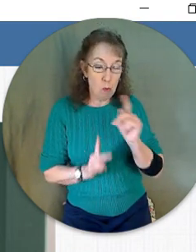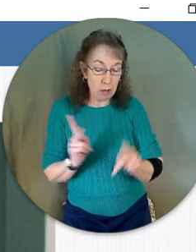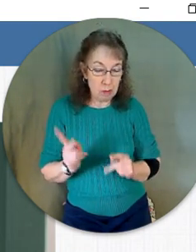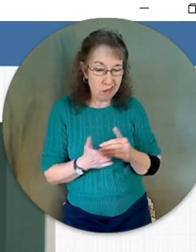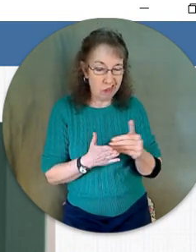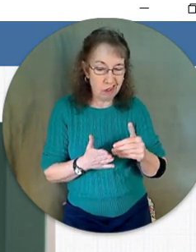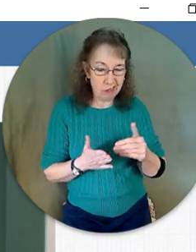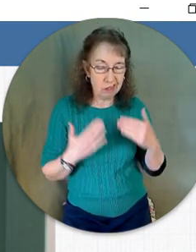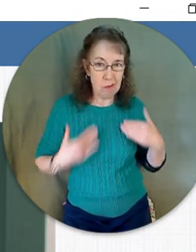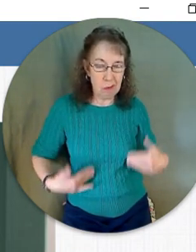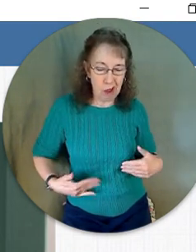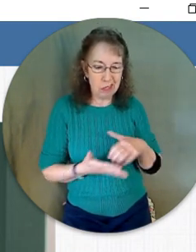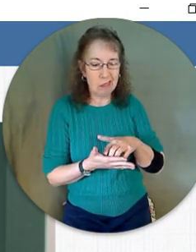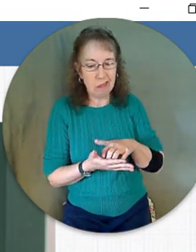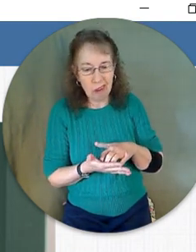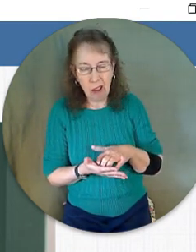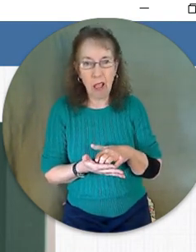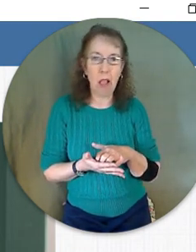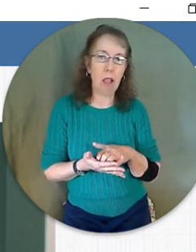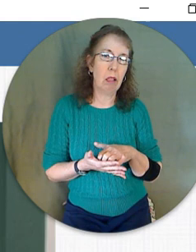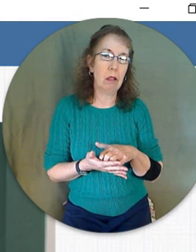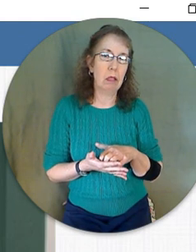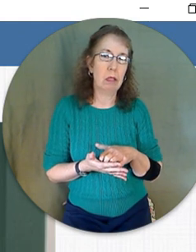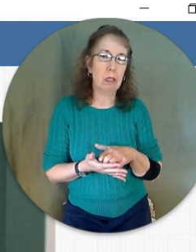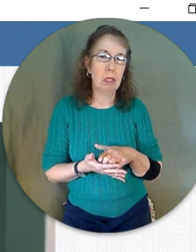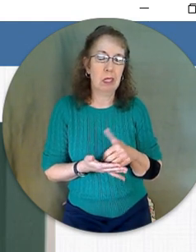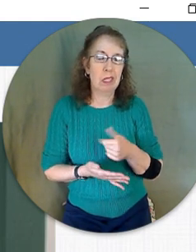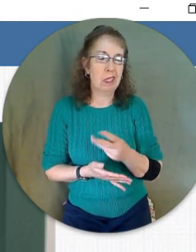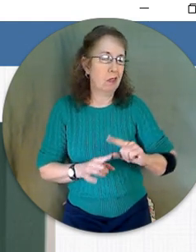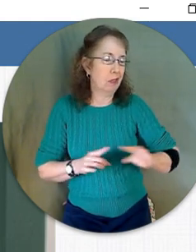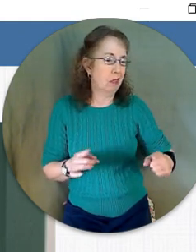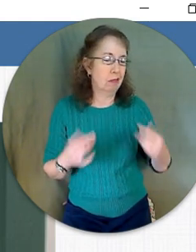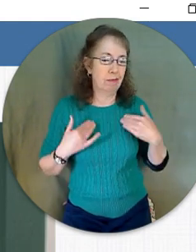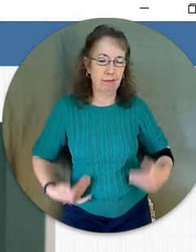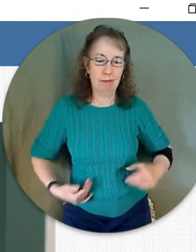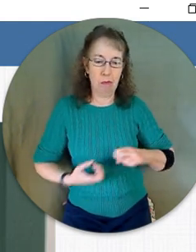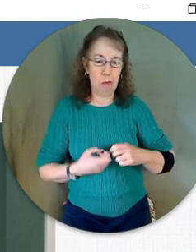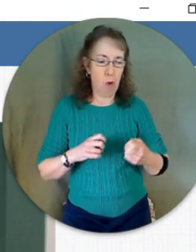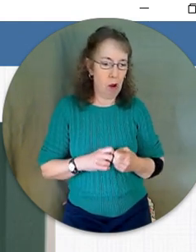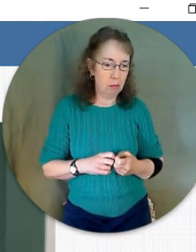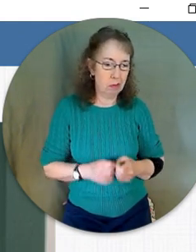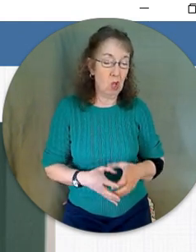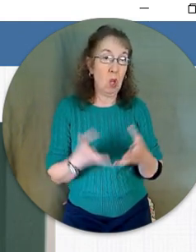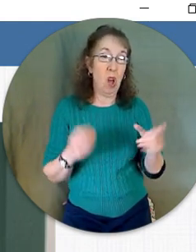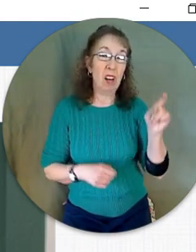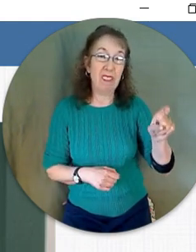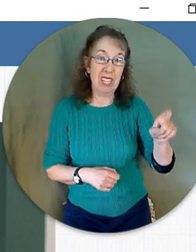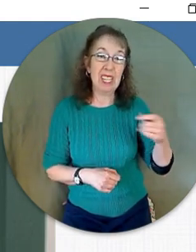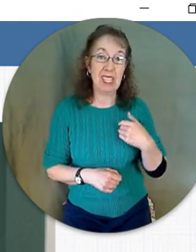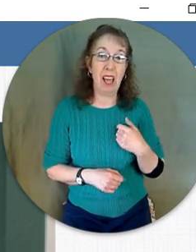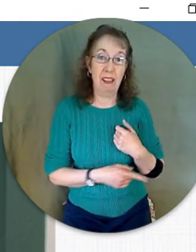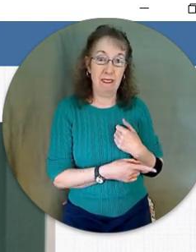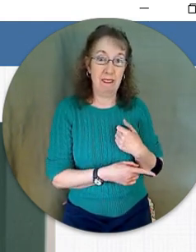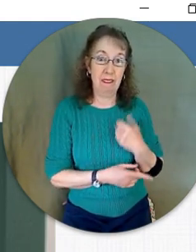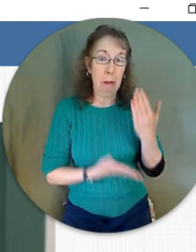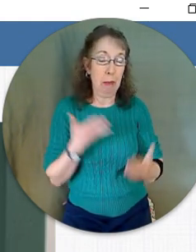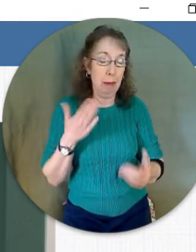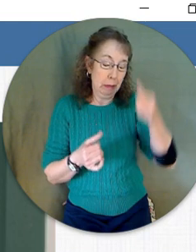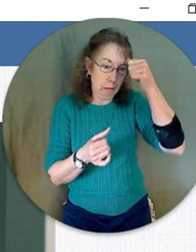physically. They may have multiple physical problems and lots of needs. In addition, they may have